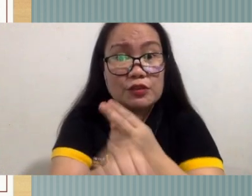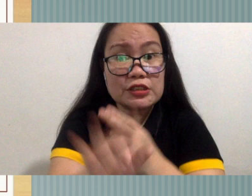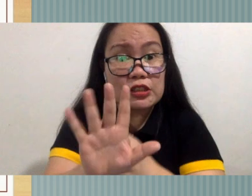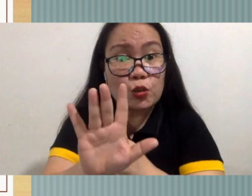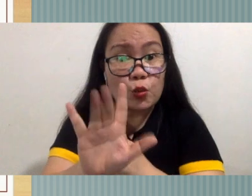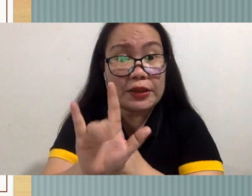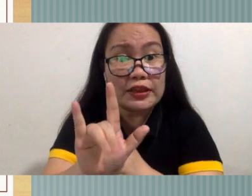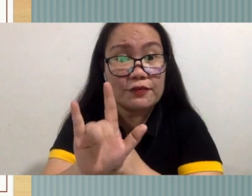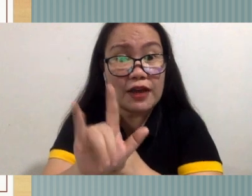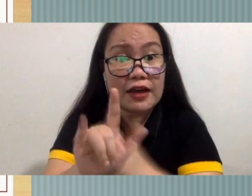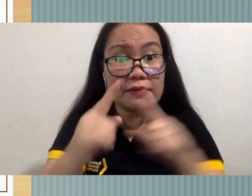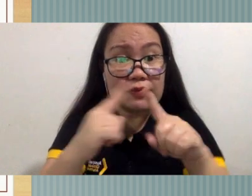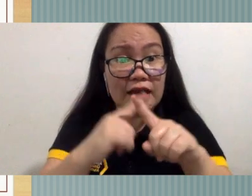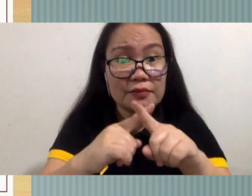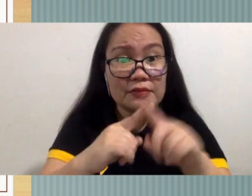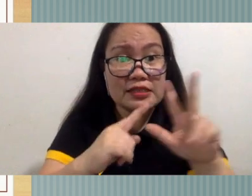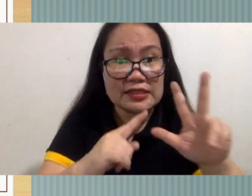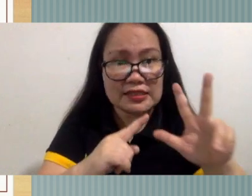ang